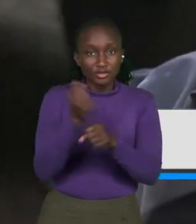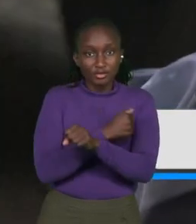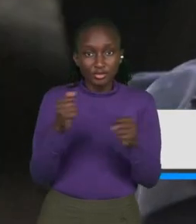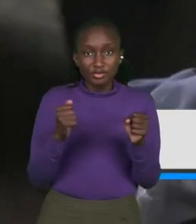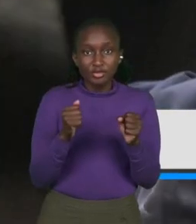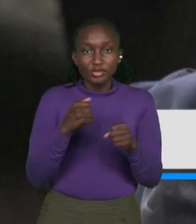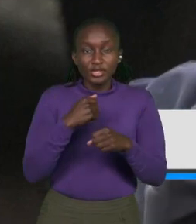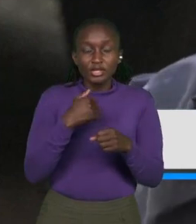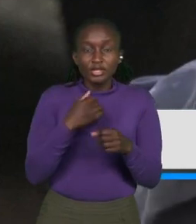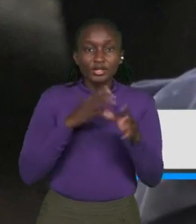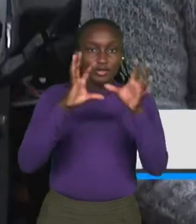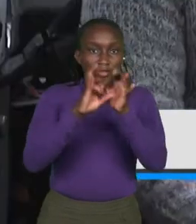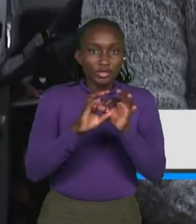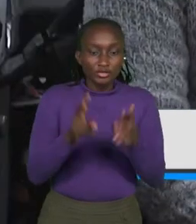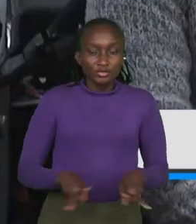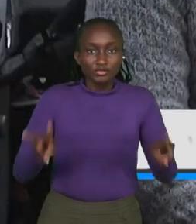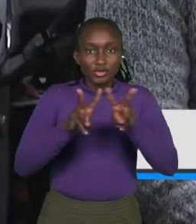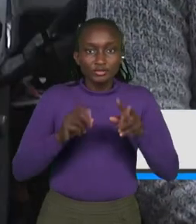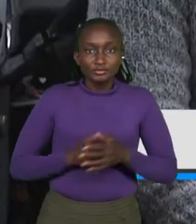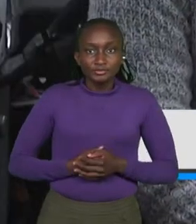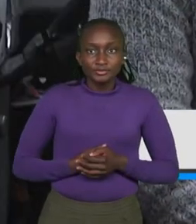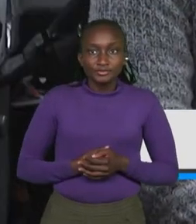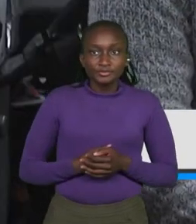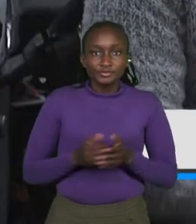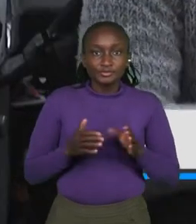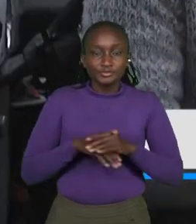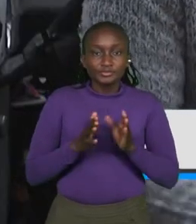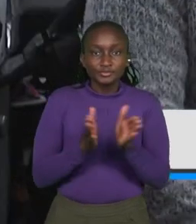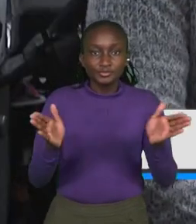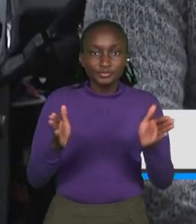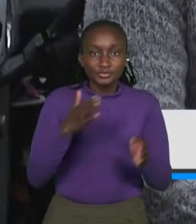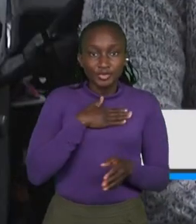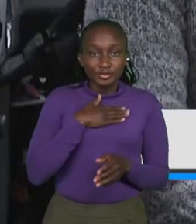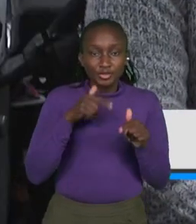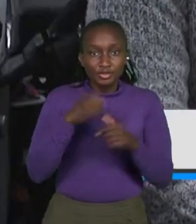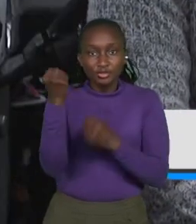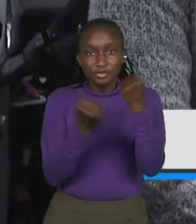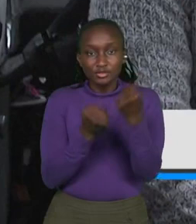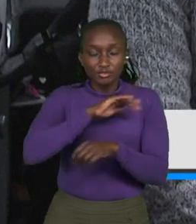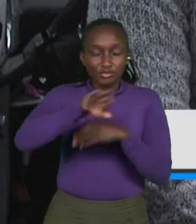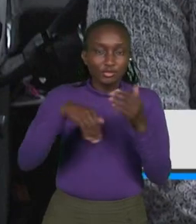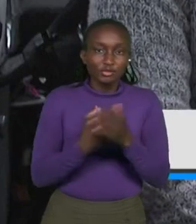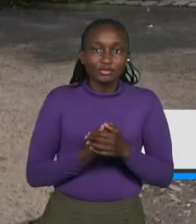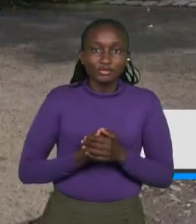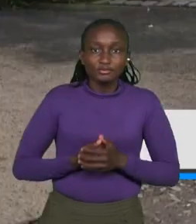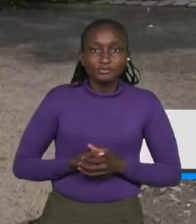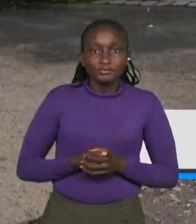have a sentimental value. In general, for me, this car could be for everybody. For